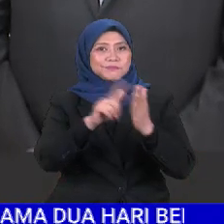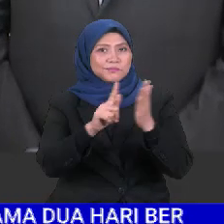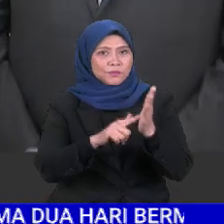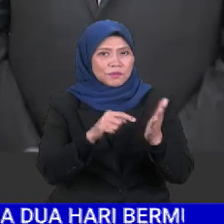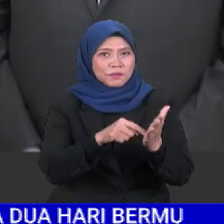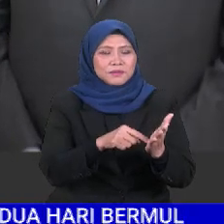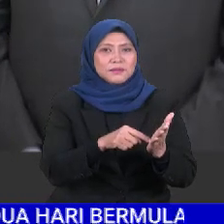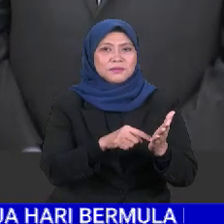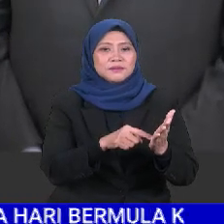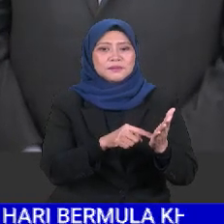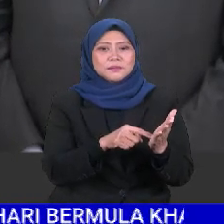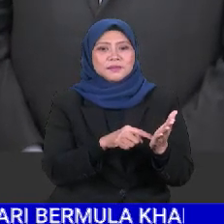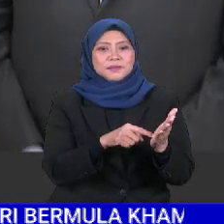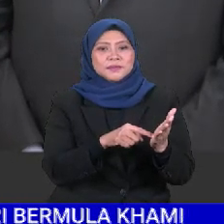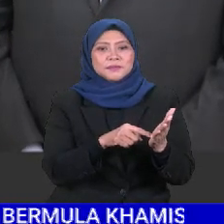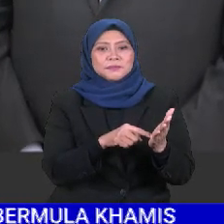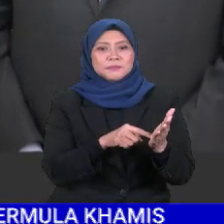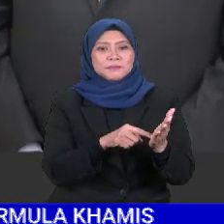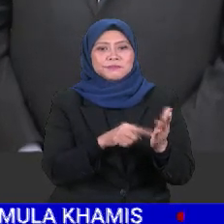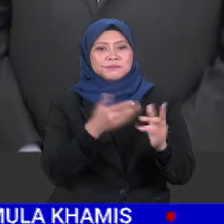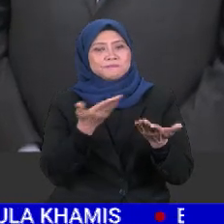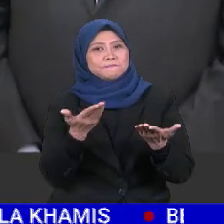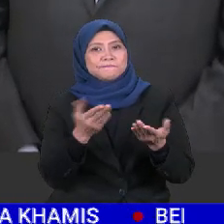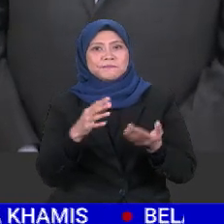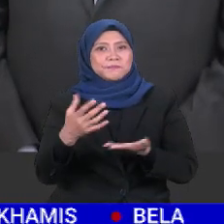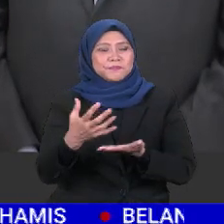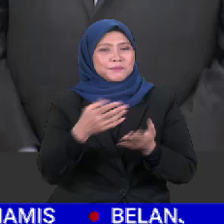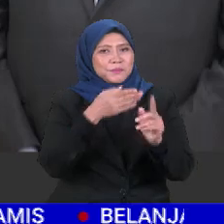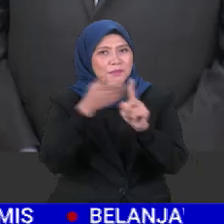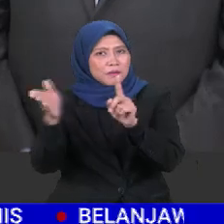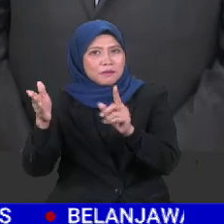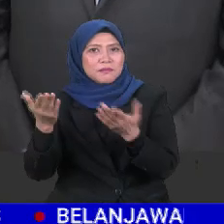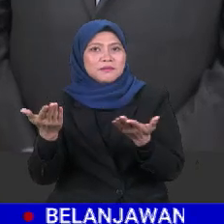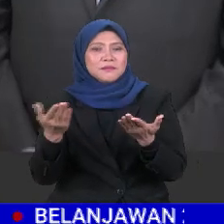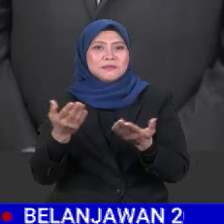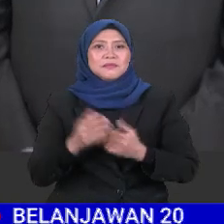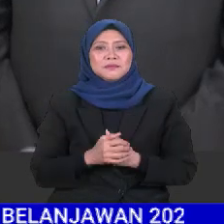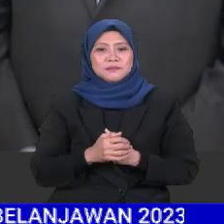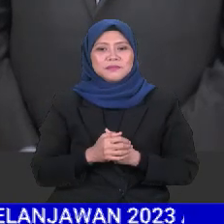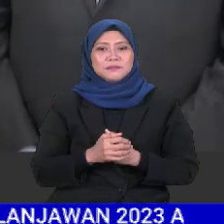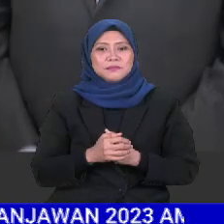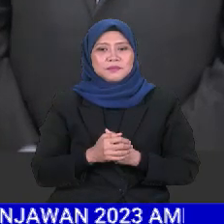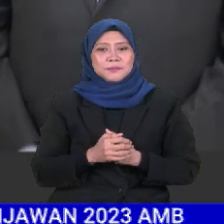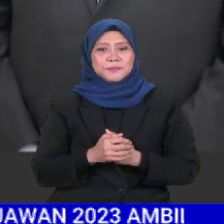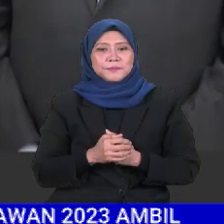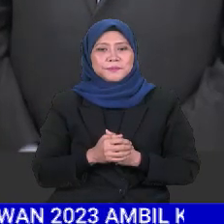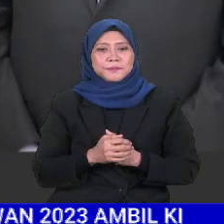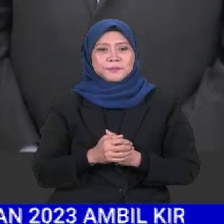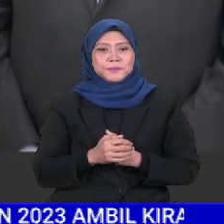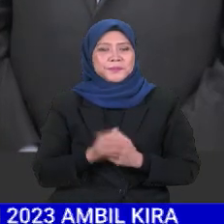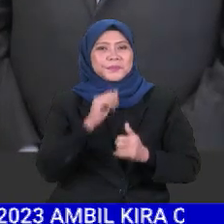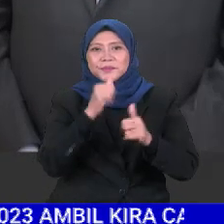irregularities and um transactions or approvals uh given uh